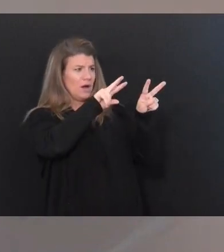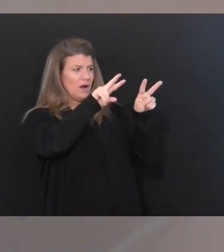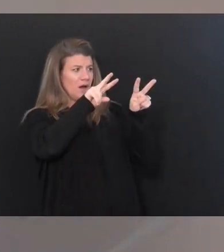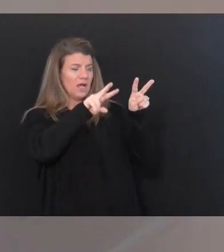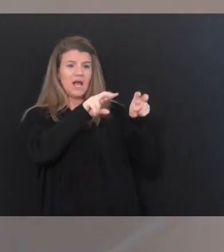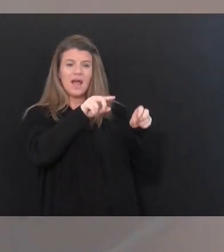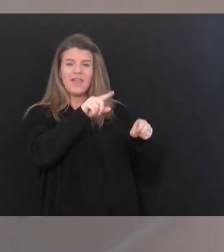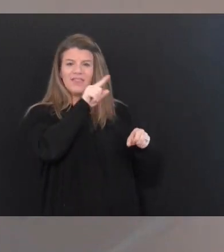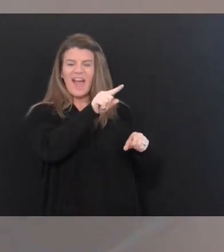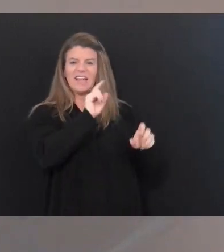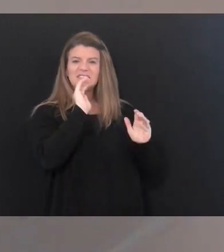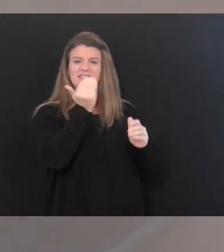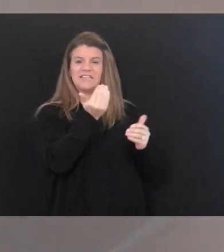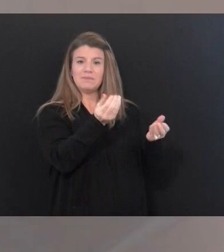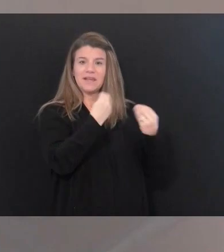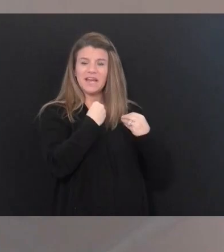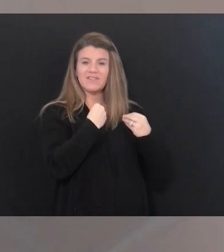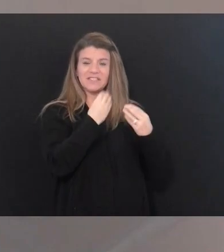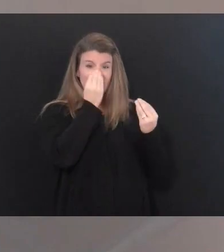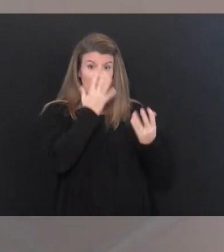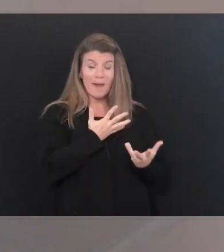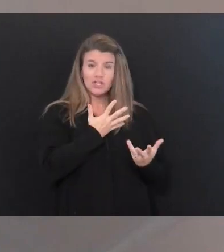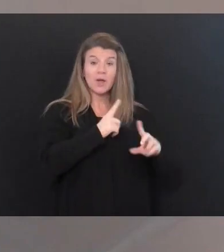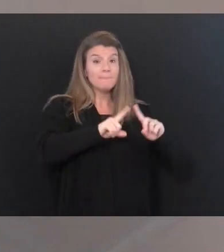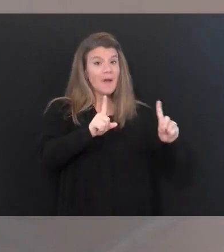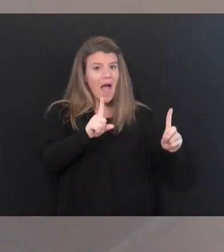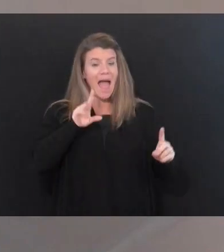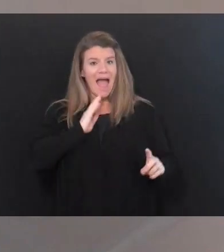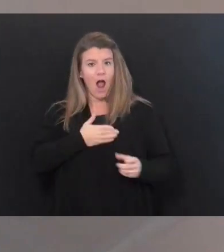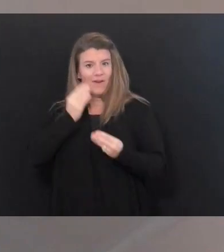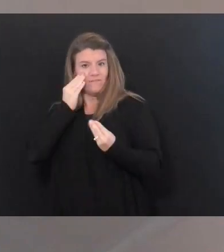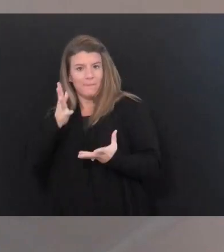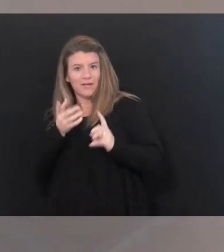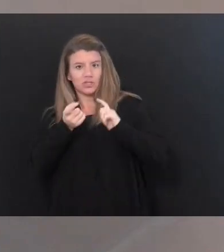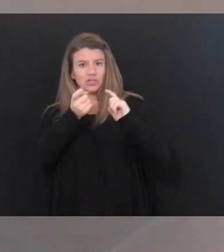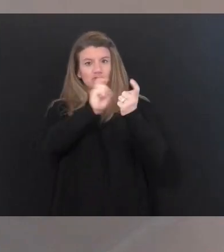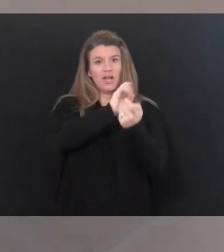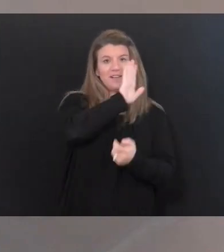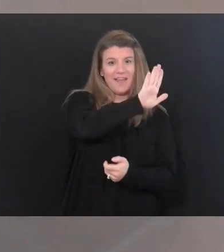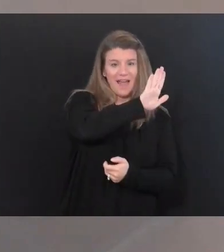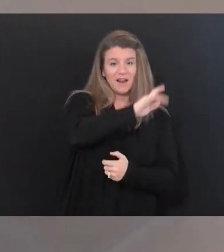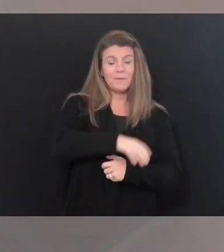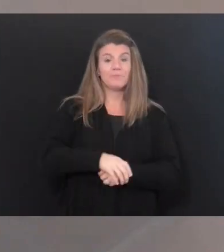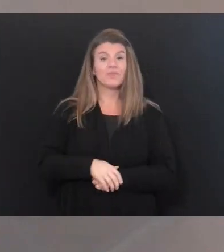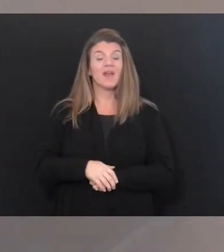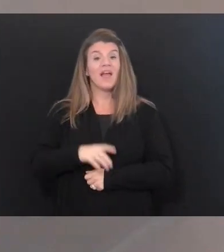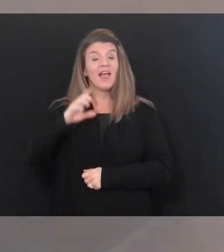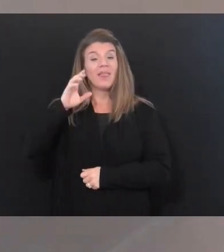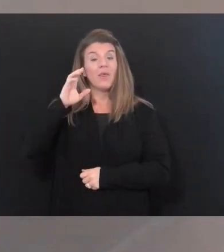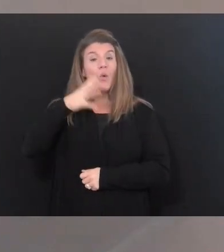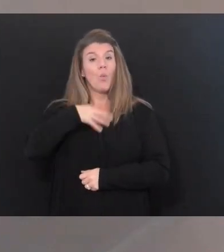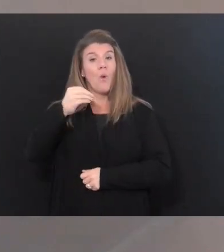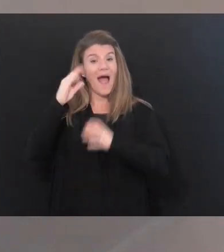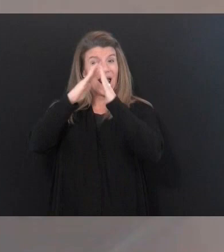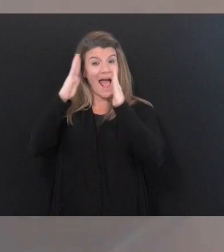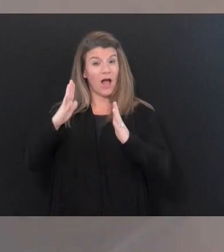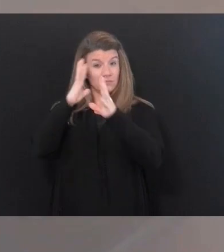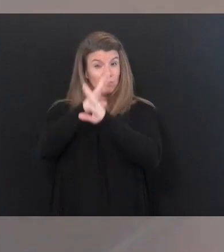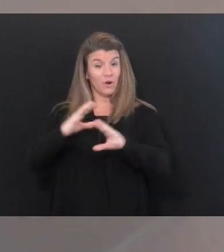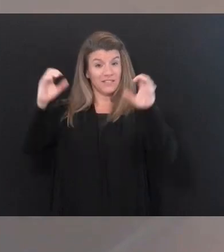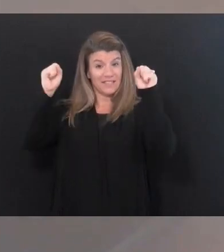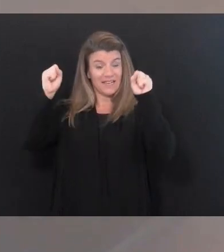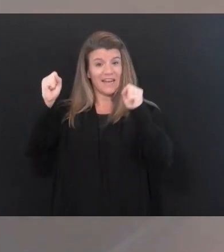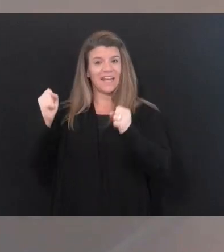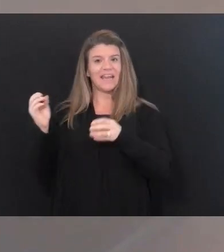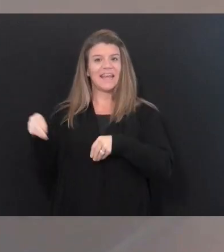with more information coming in. The guidelines from the White House's coronavirus task force, or the guidelines followed